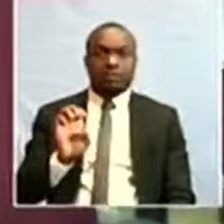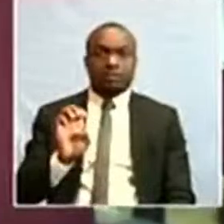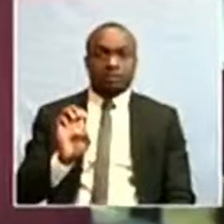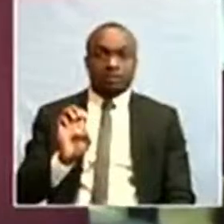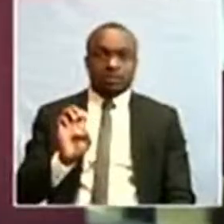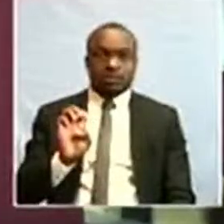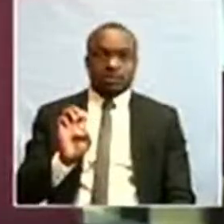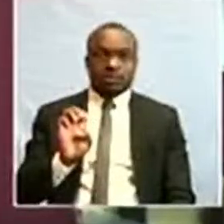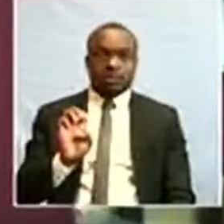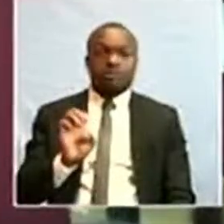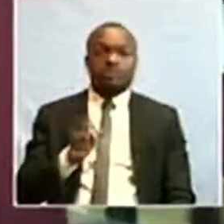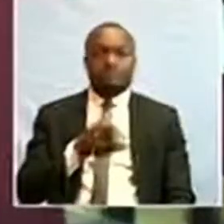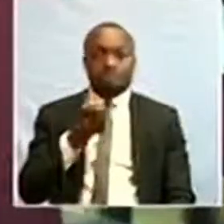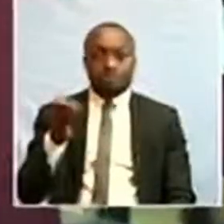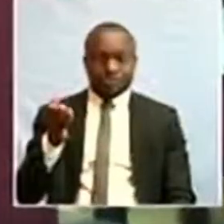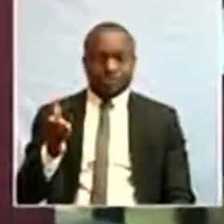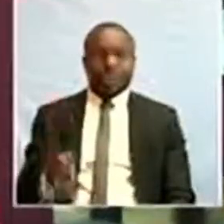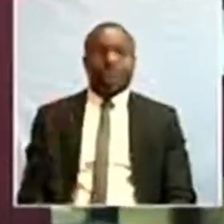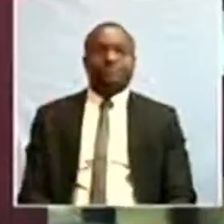at SEM.